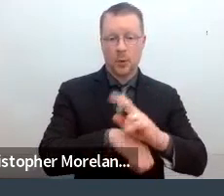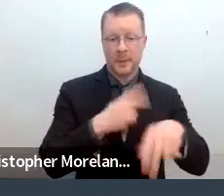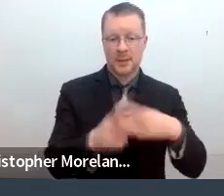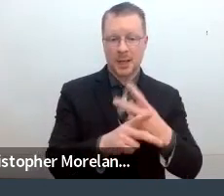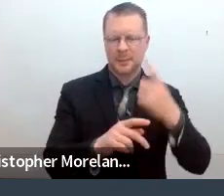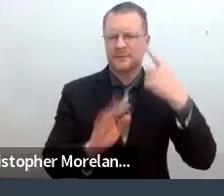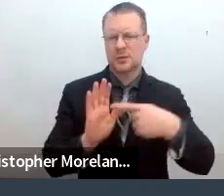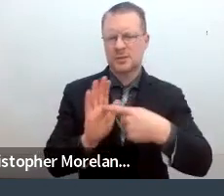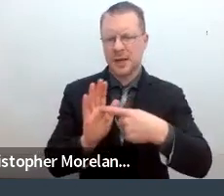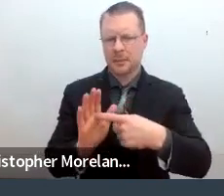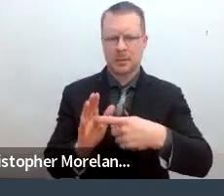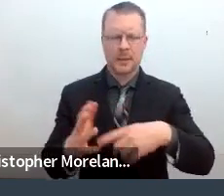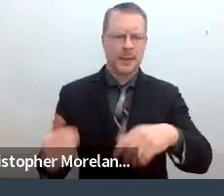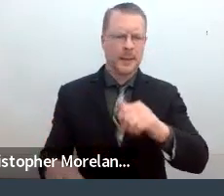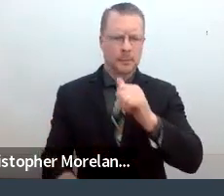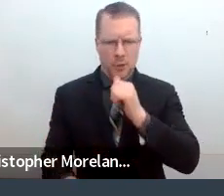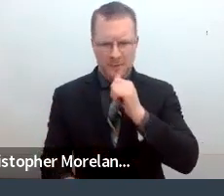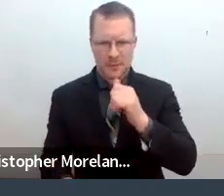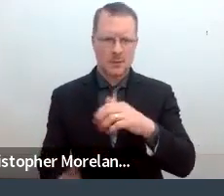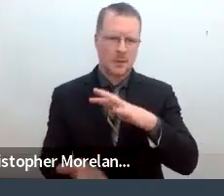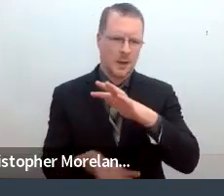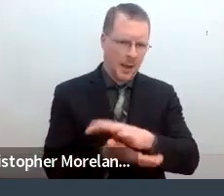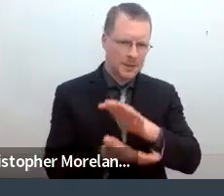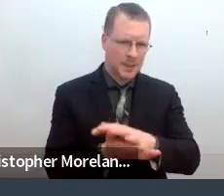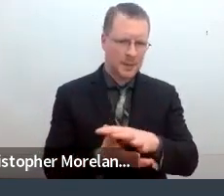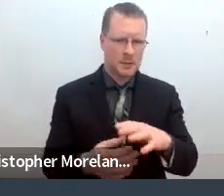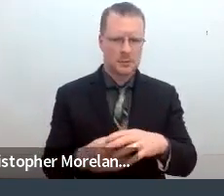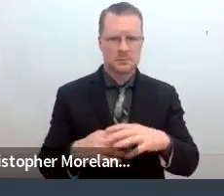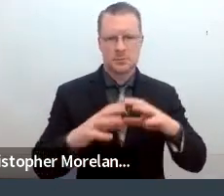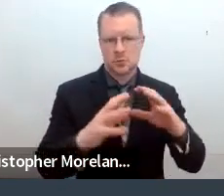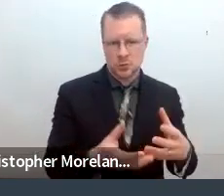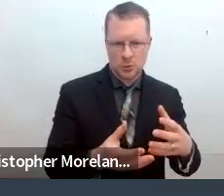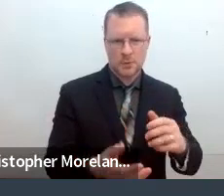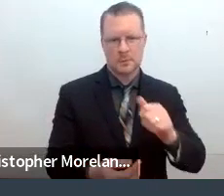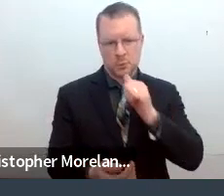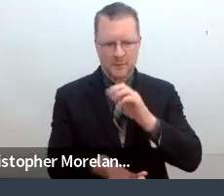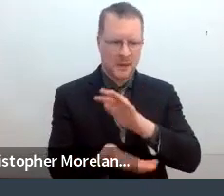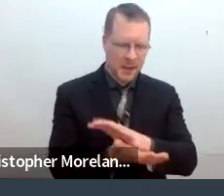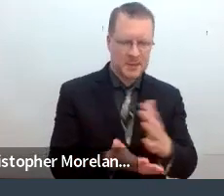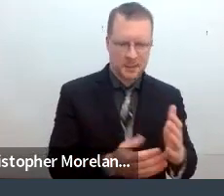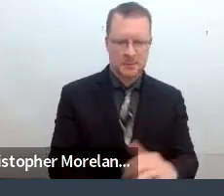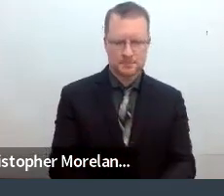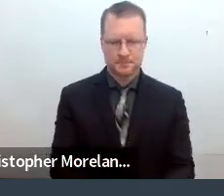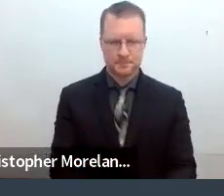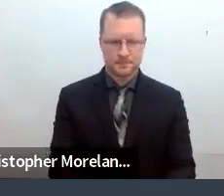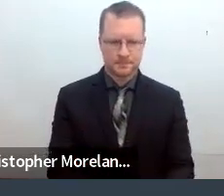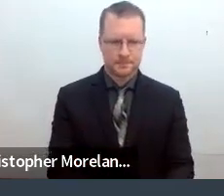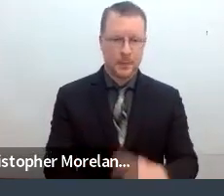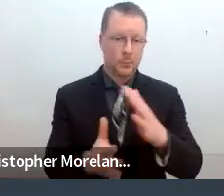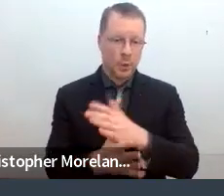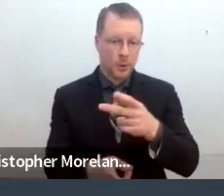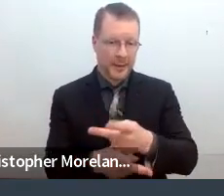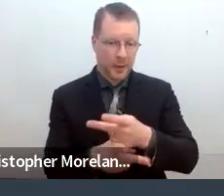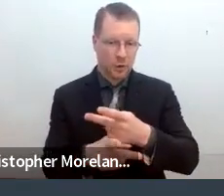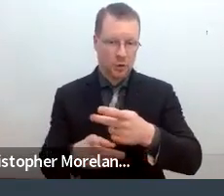employment type, primary care status, and IMG status.